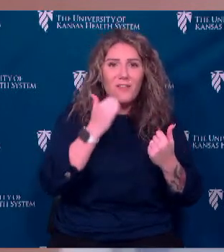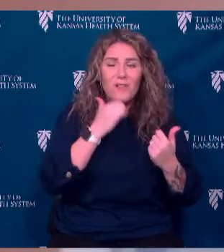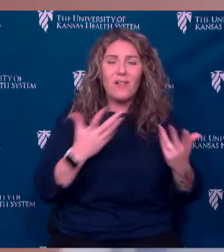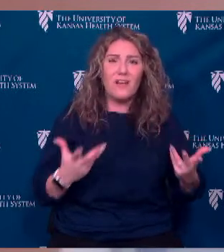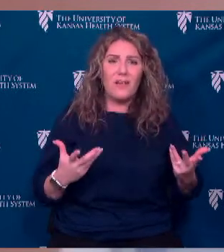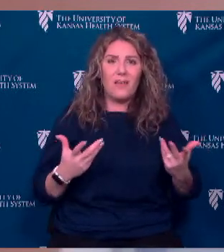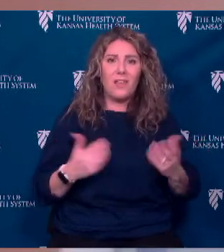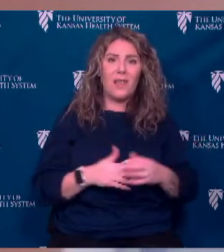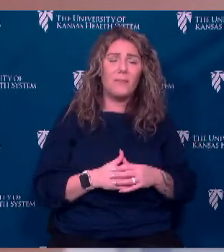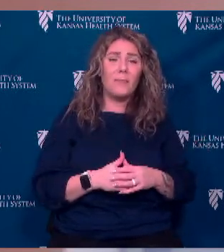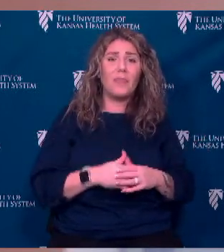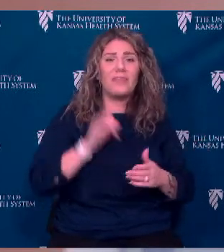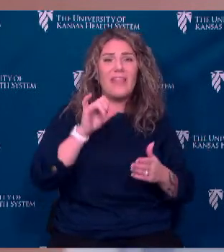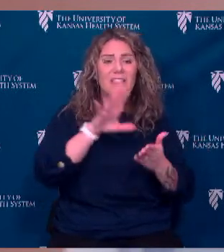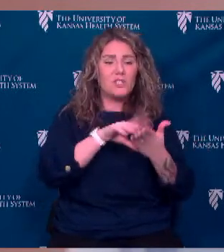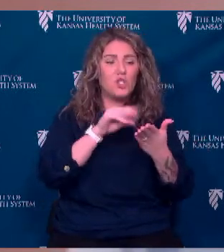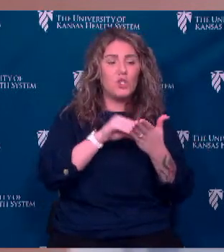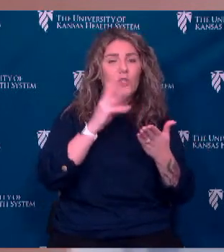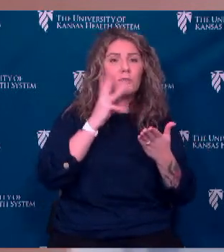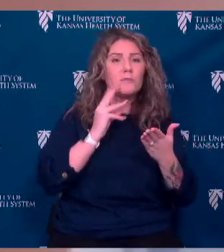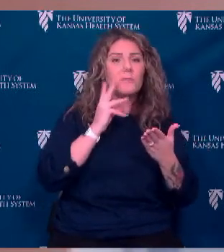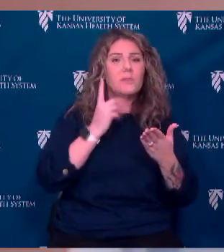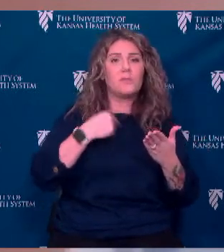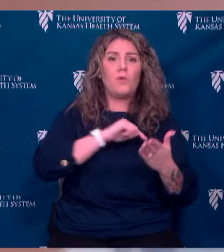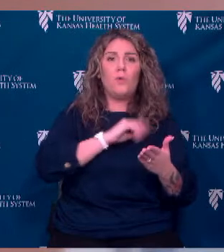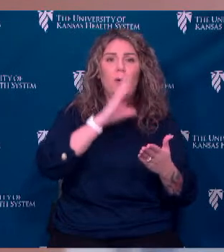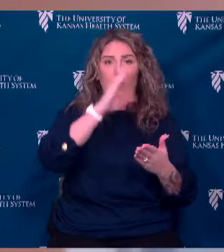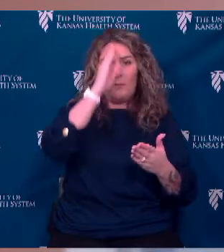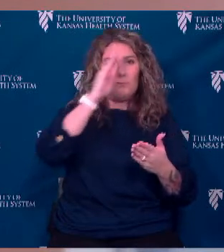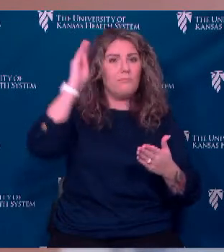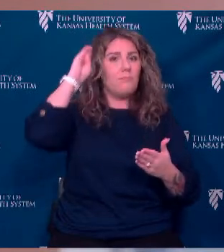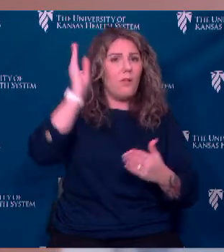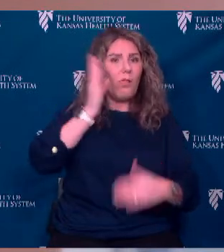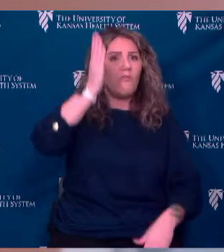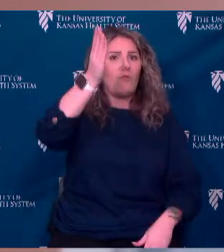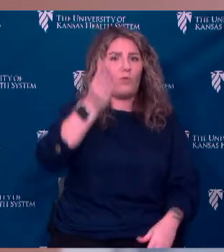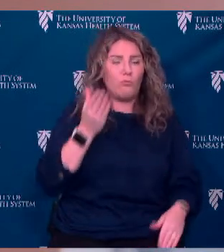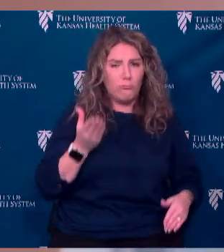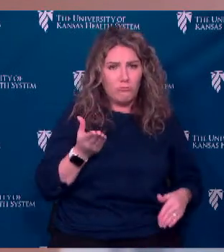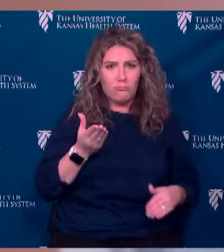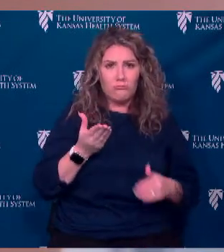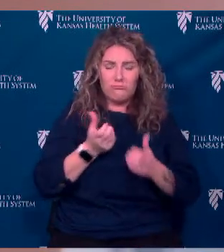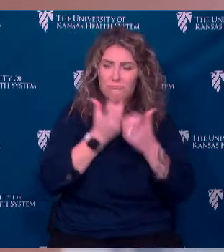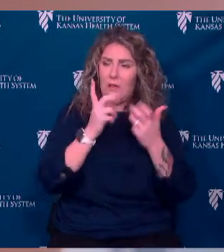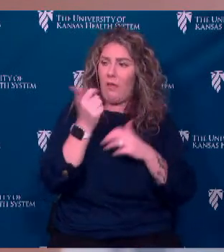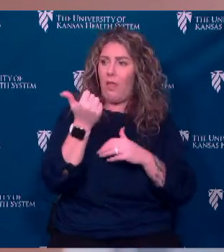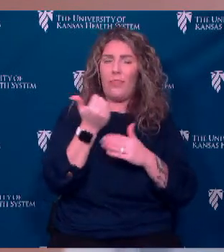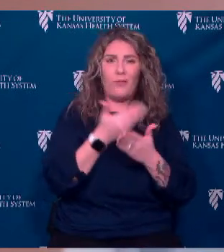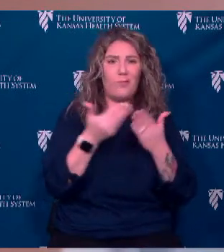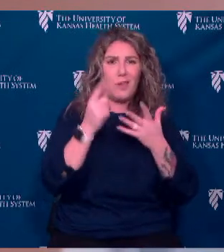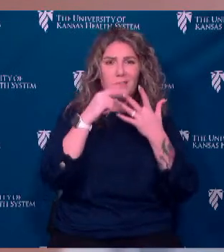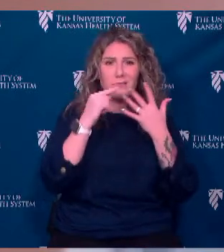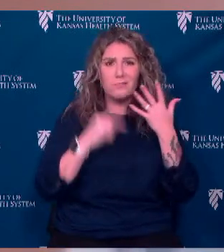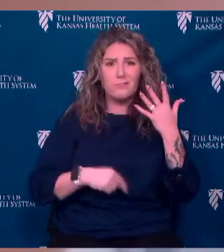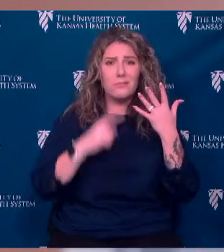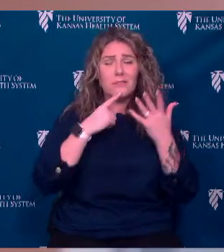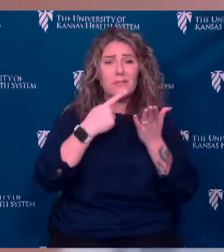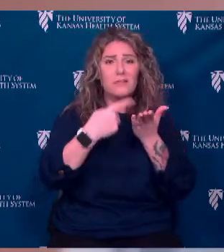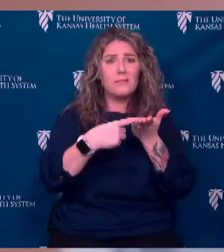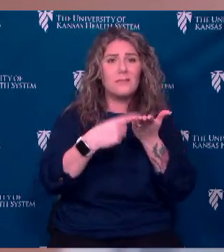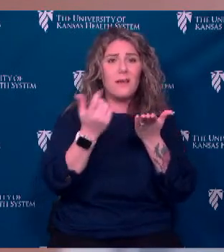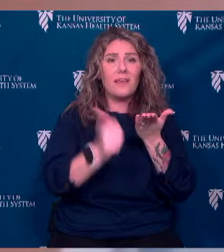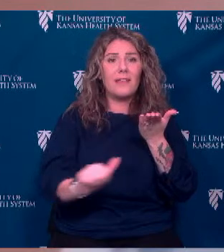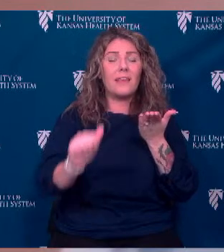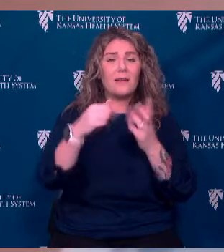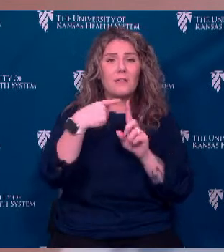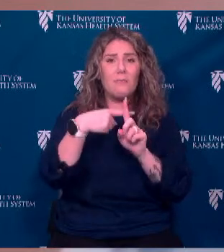be a learning experience that we take into the future, just like many of the other things that we've talked about. If there are any bright